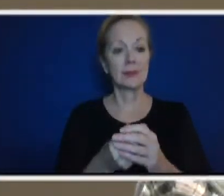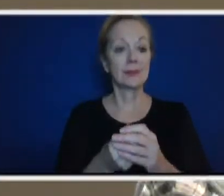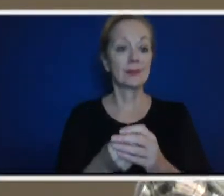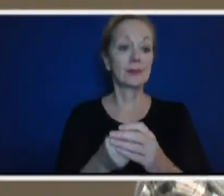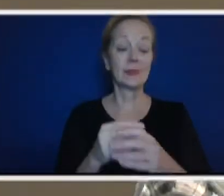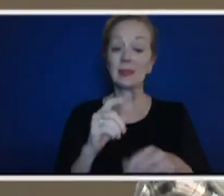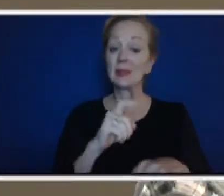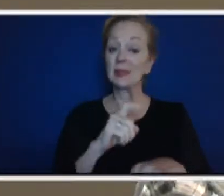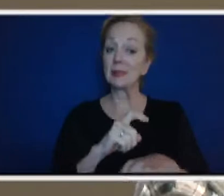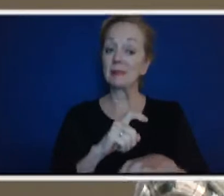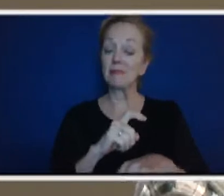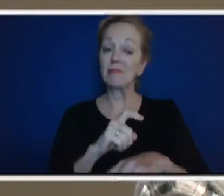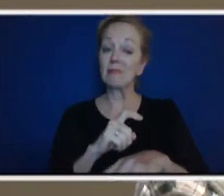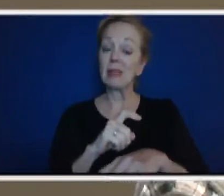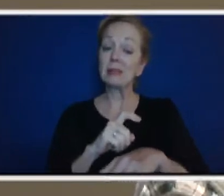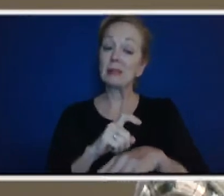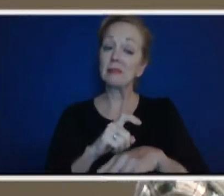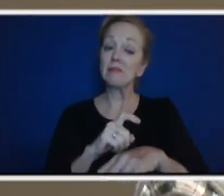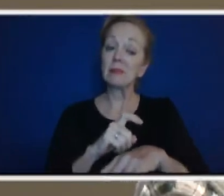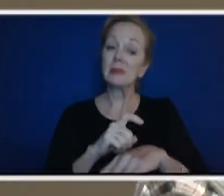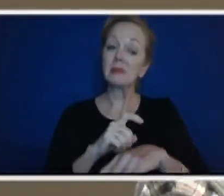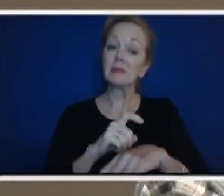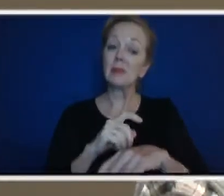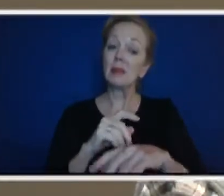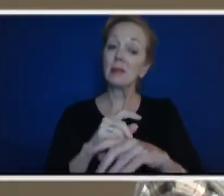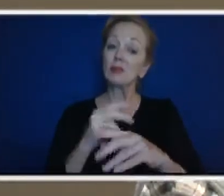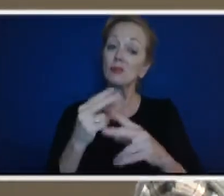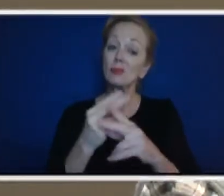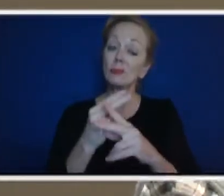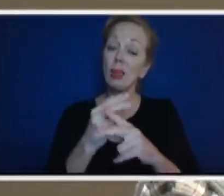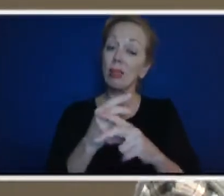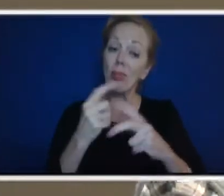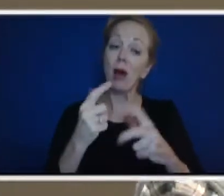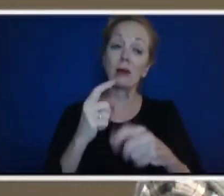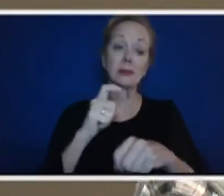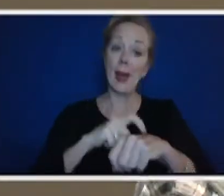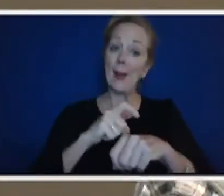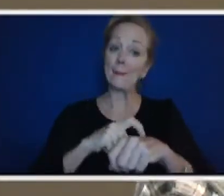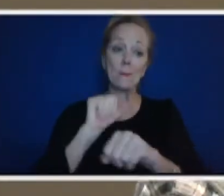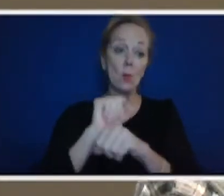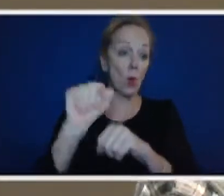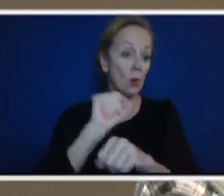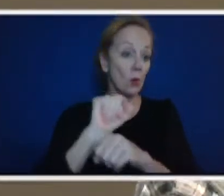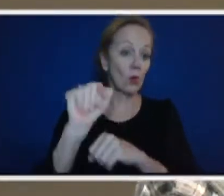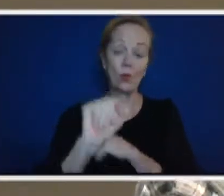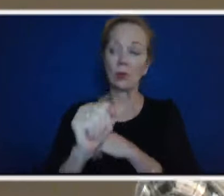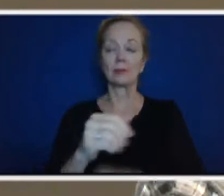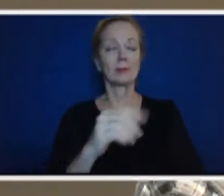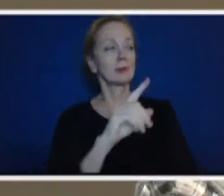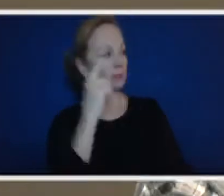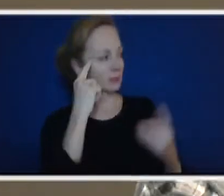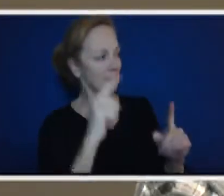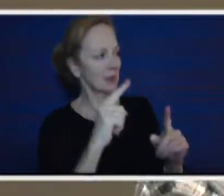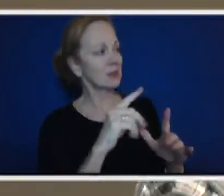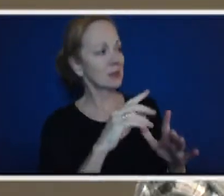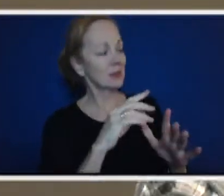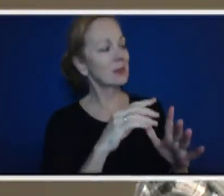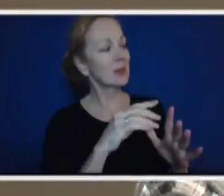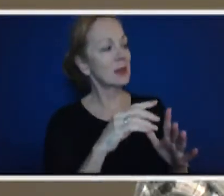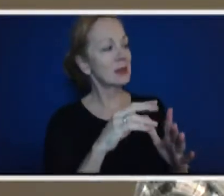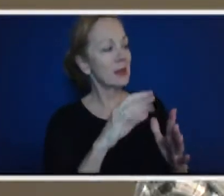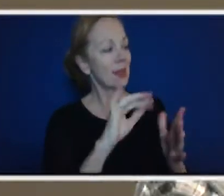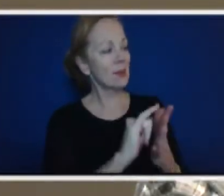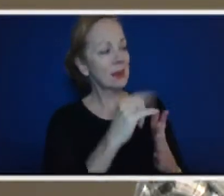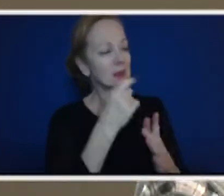time consuming. It is, yep. So was it because these changes were not in the original request